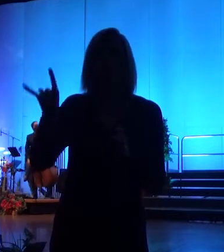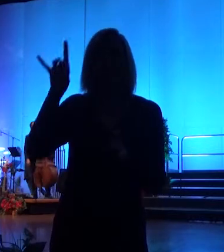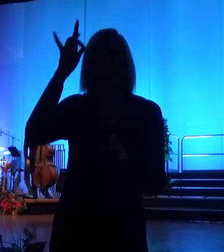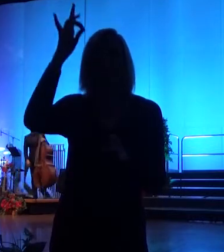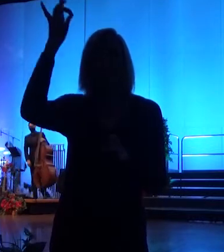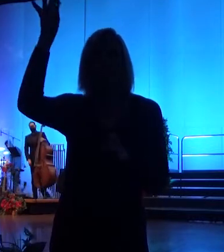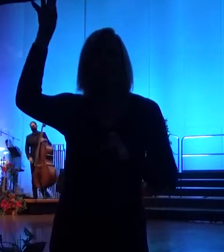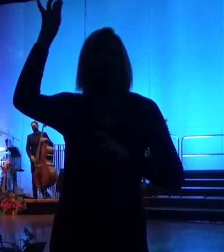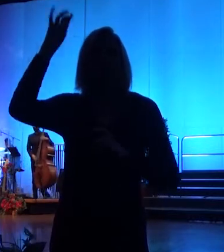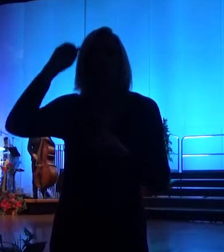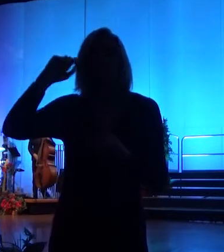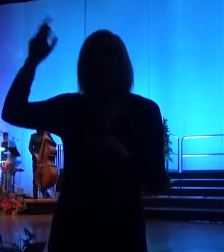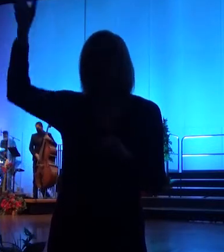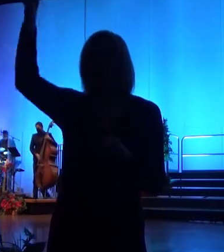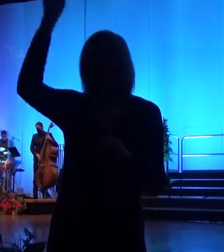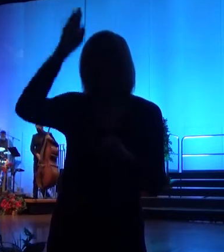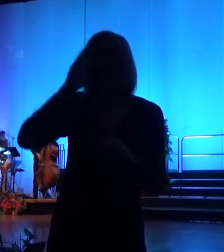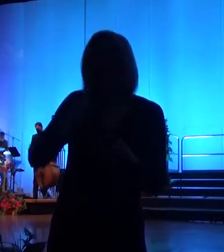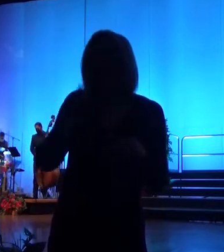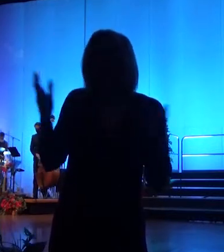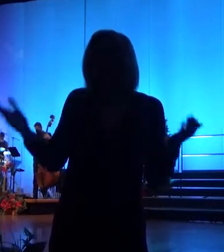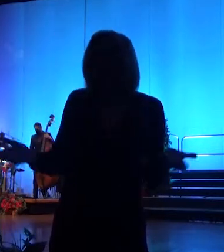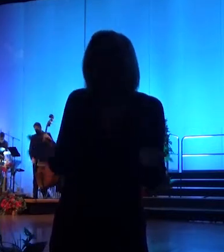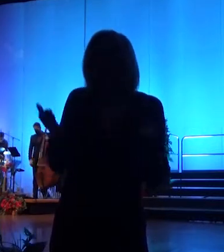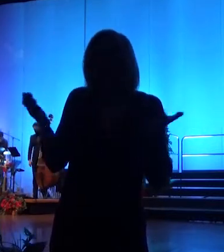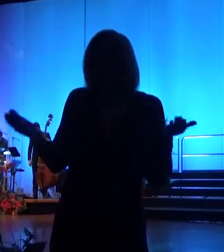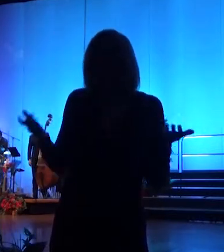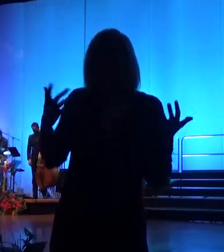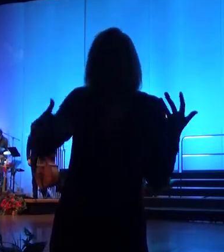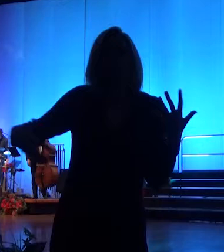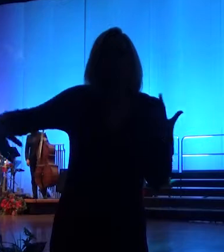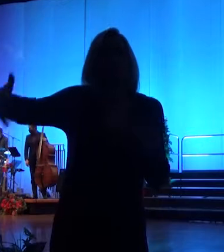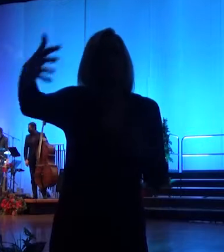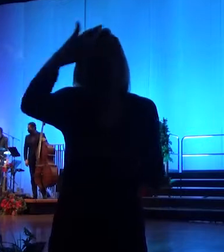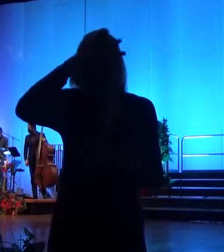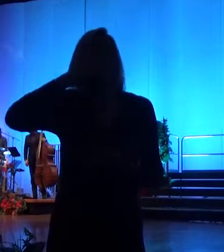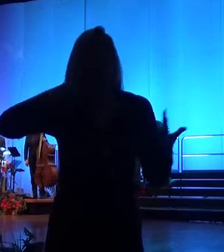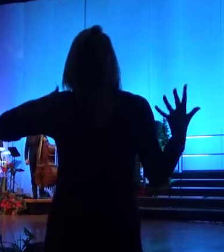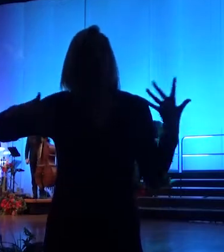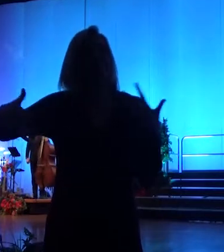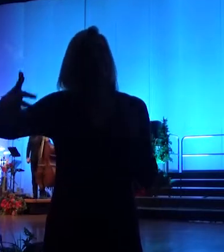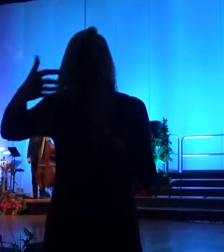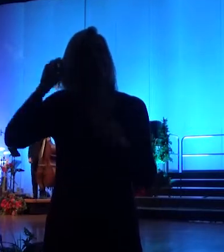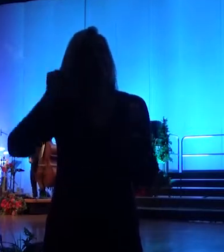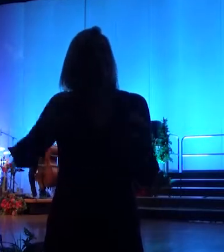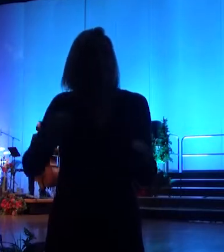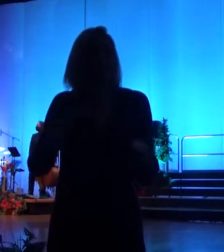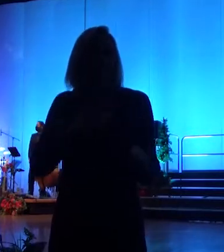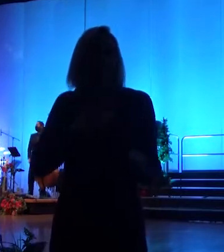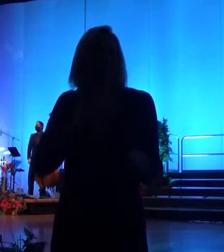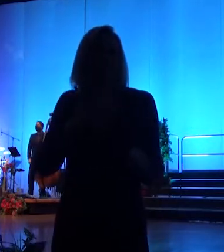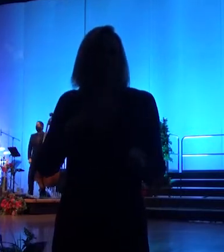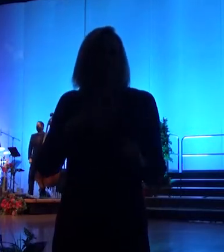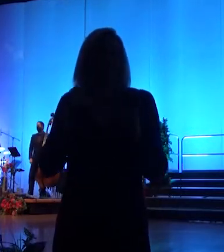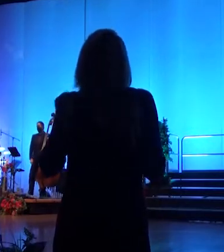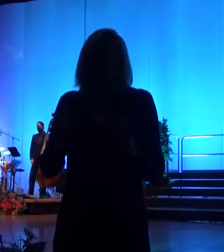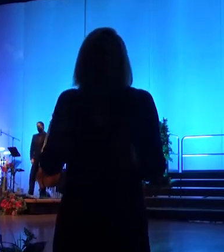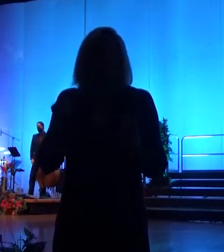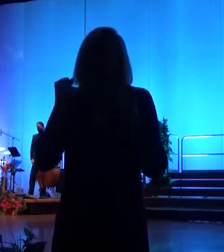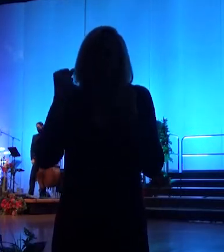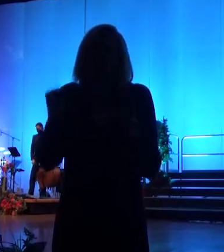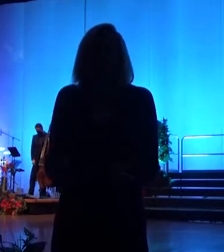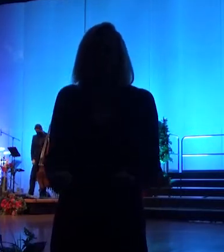Surely the presence of God is in this place. I can feel